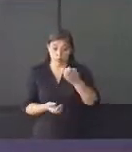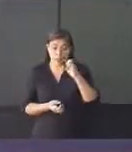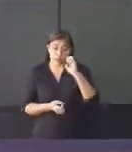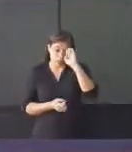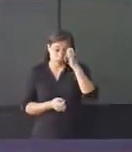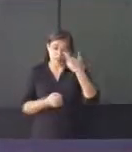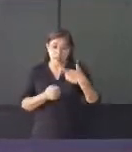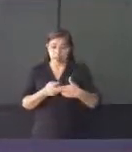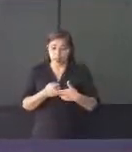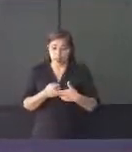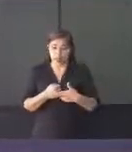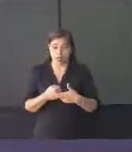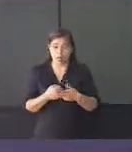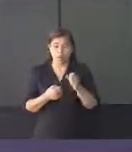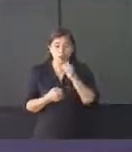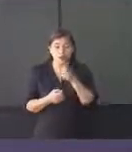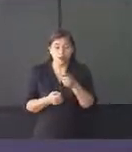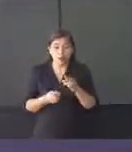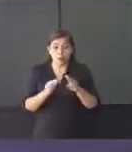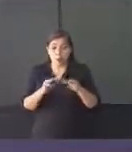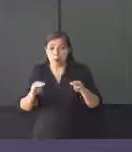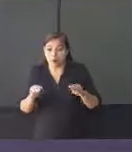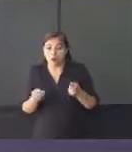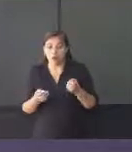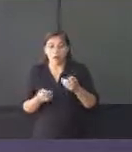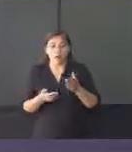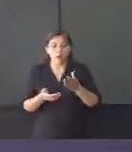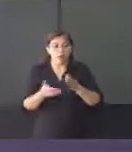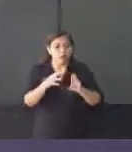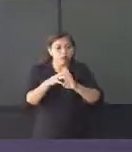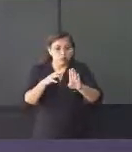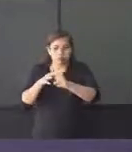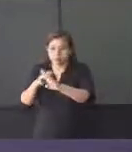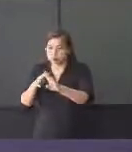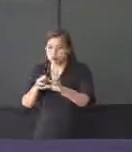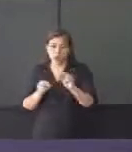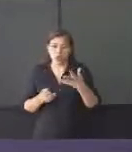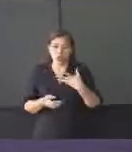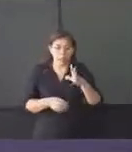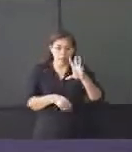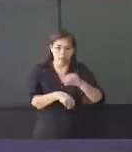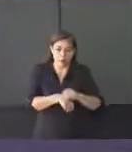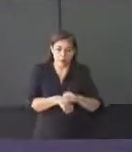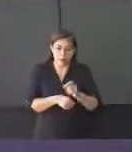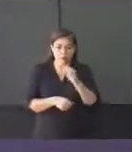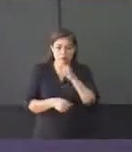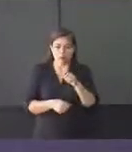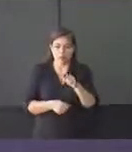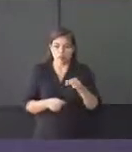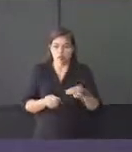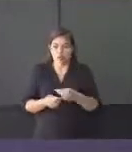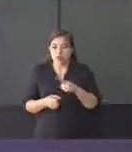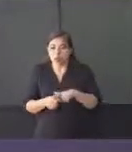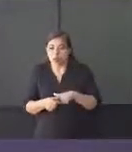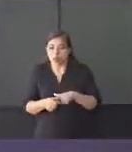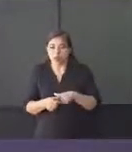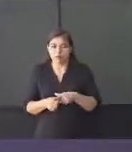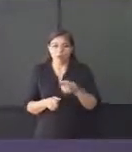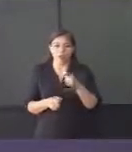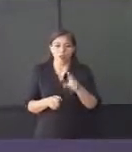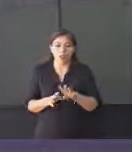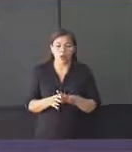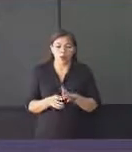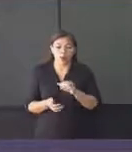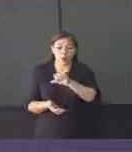Now, foreign citizens rescued at sea or getting in the territory illegally